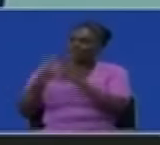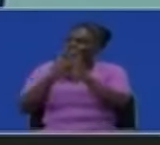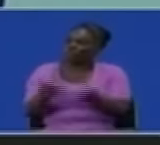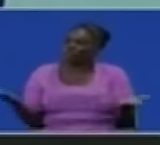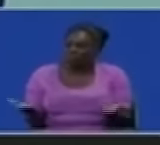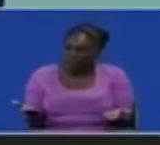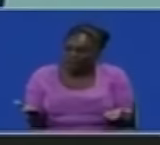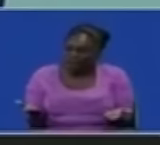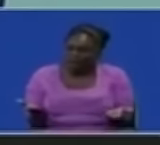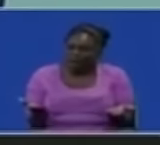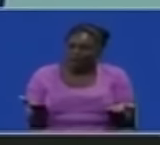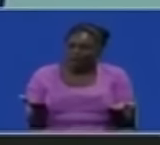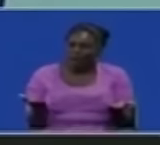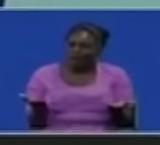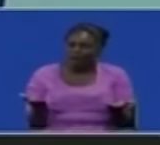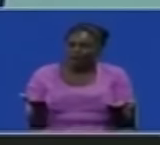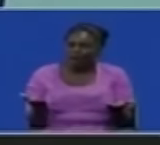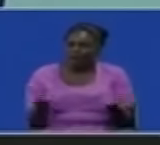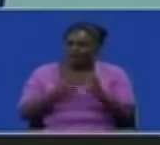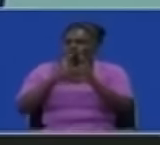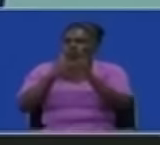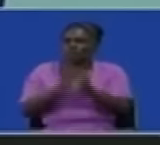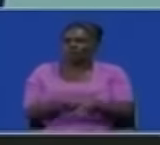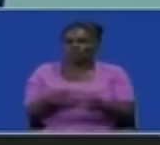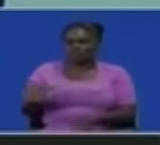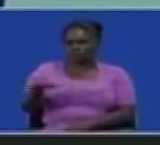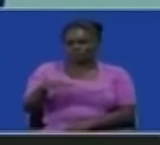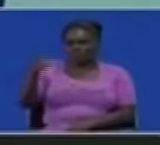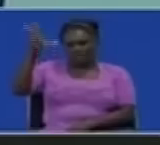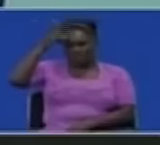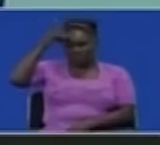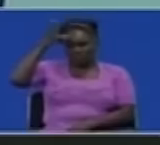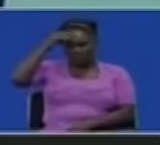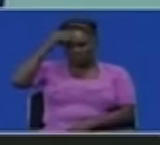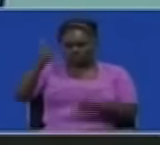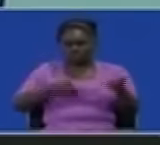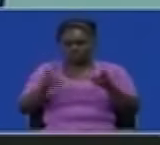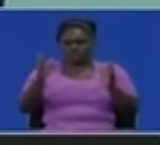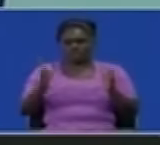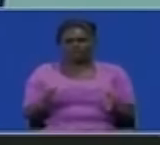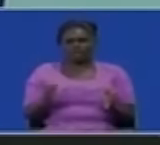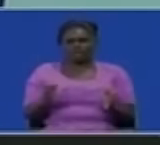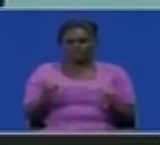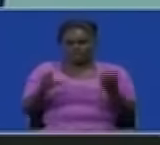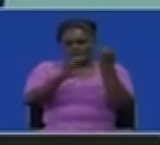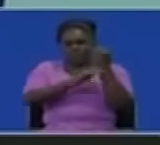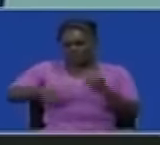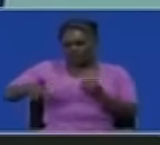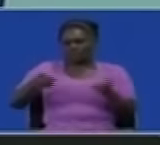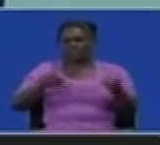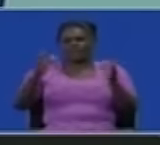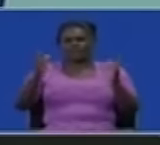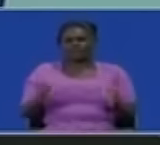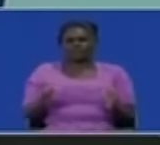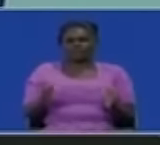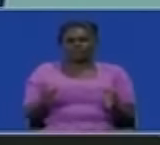secondary school that you are taking your child to tomorrow? You can report this to the Regional Educational Coordinator and the Country Directors of Education.